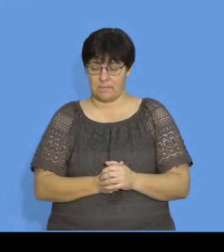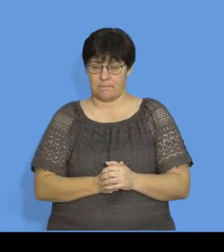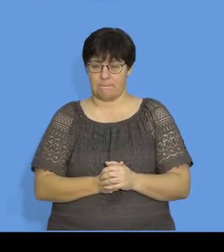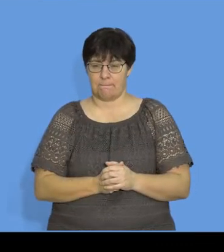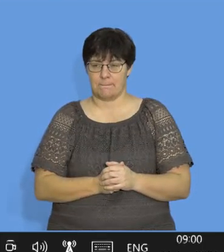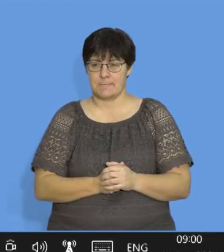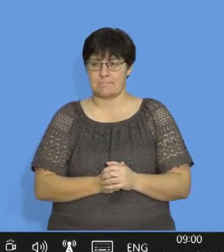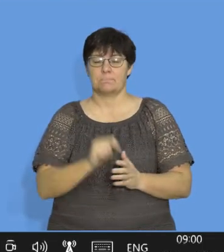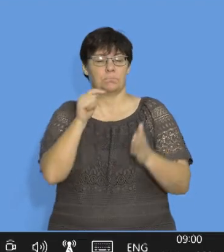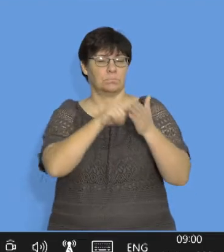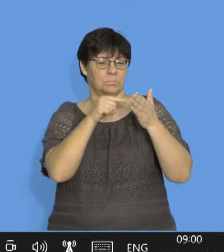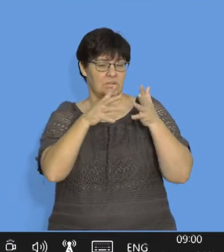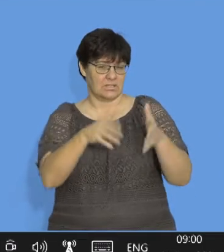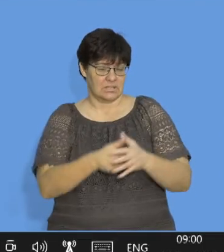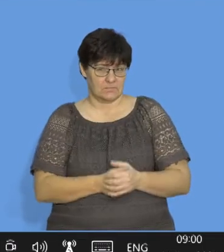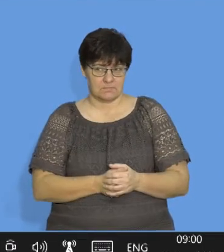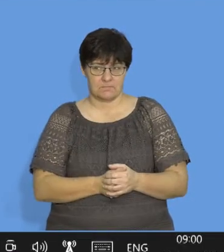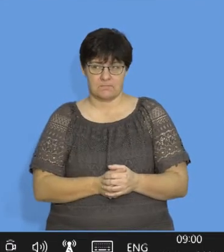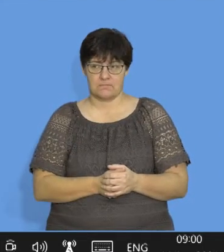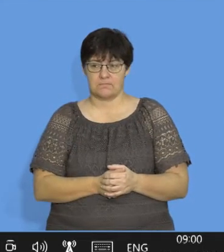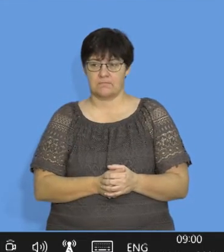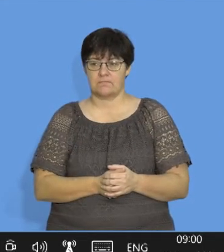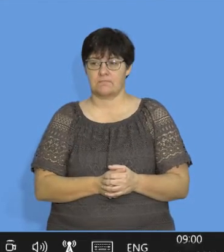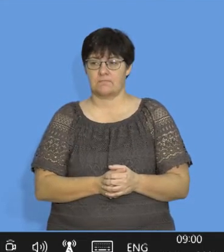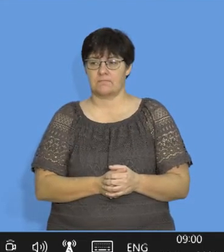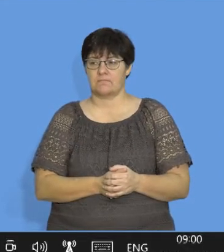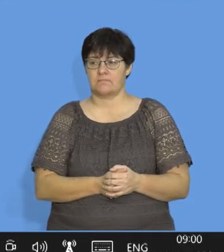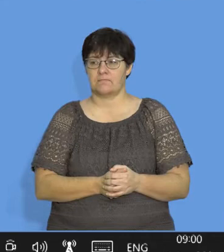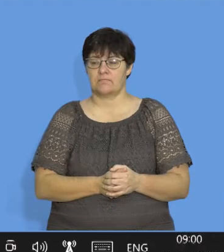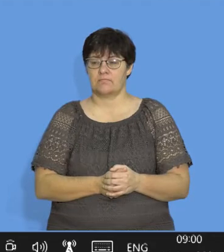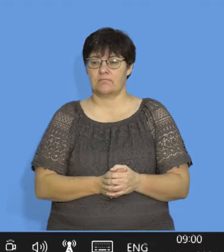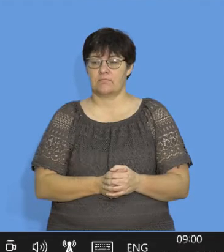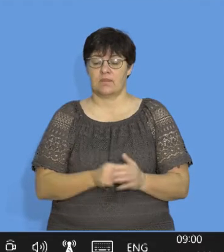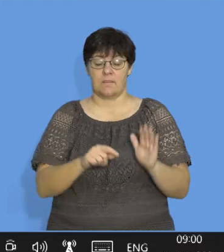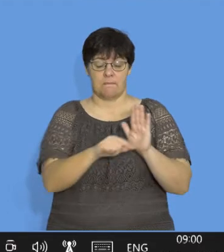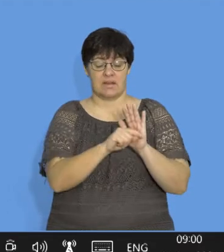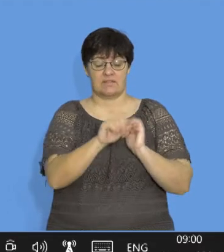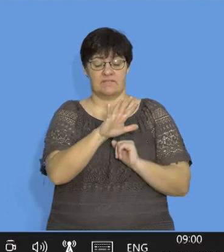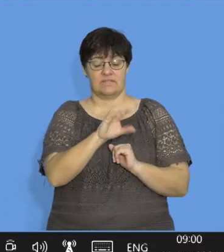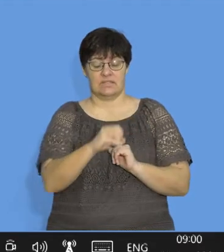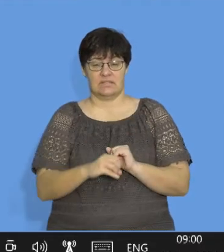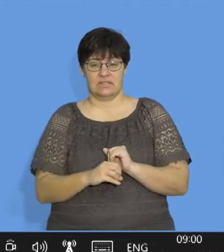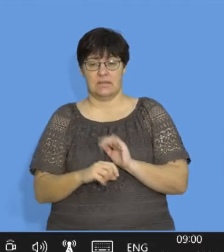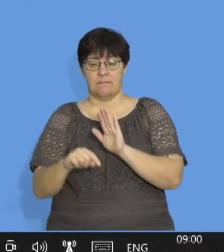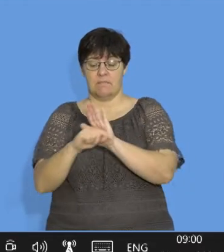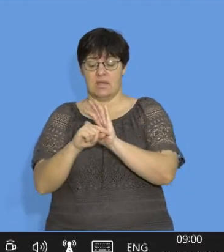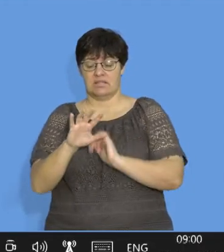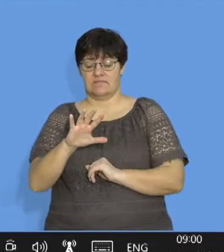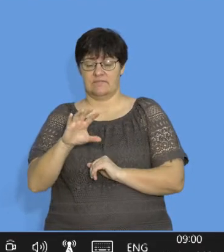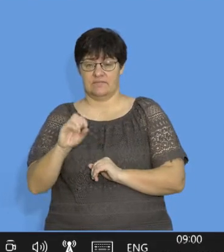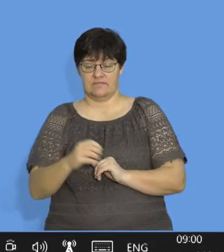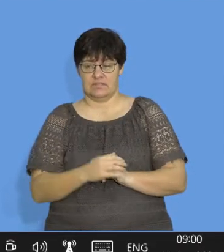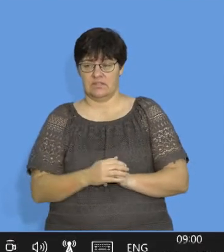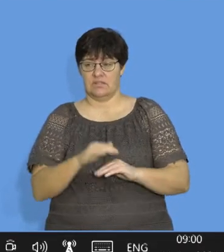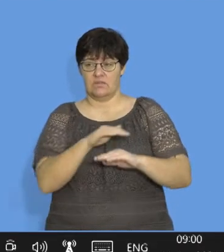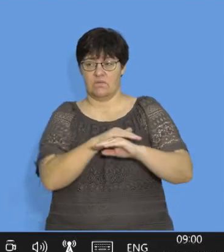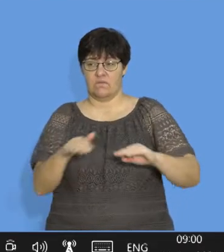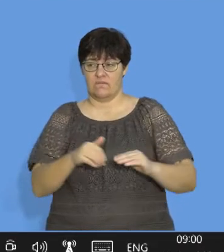so we're going to use our calculators, and we get minus 50,